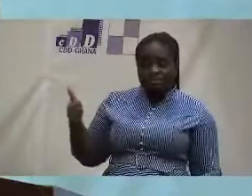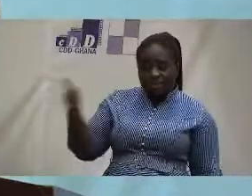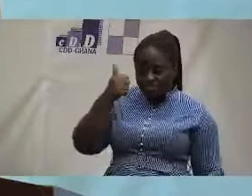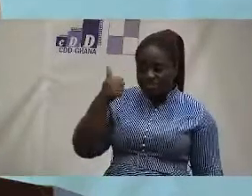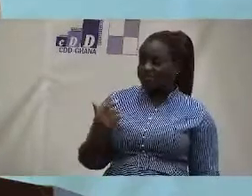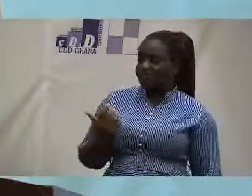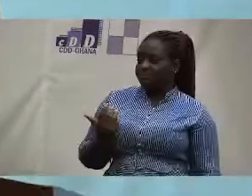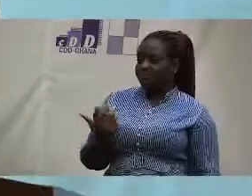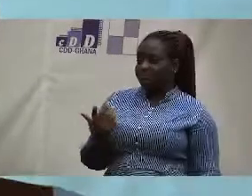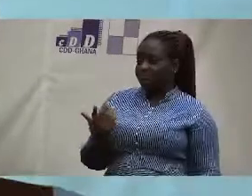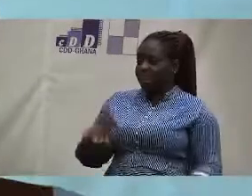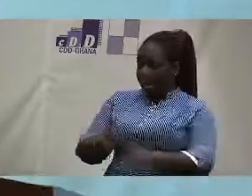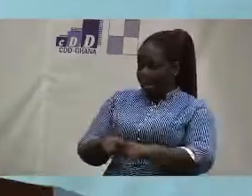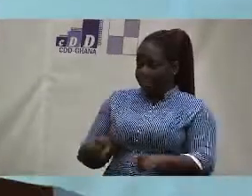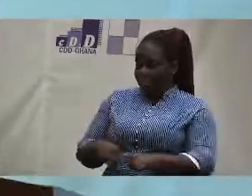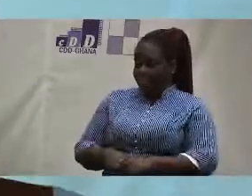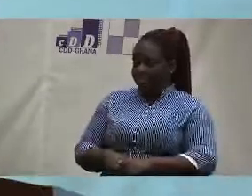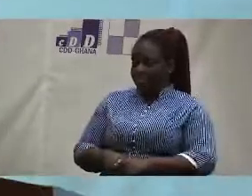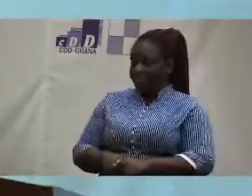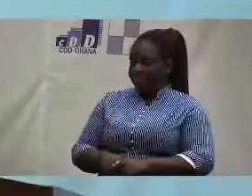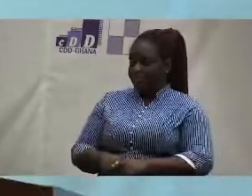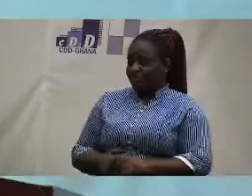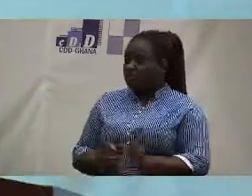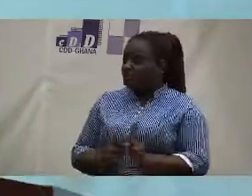themselves as the panacea